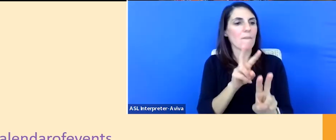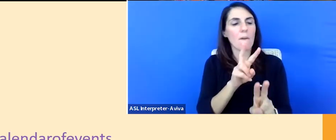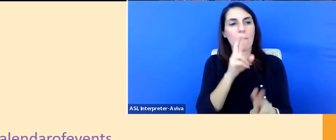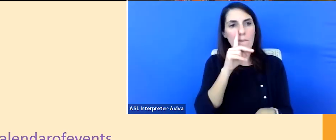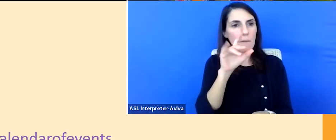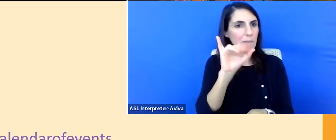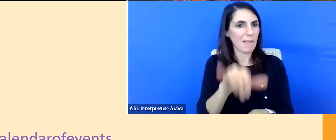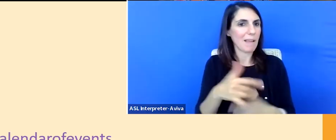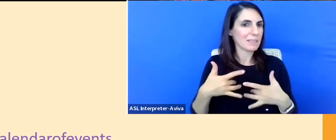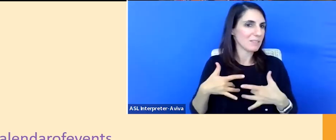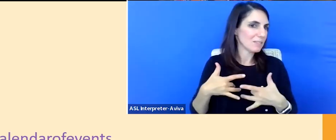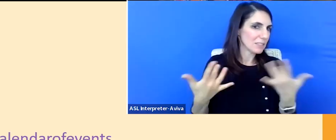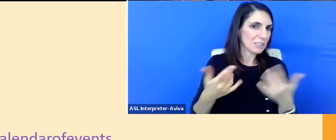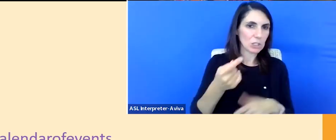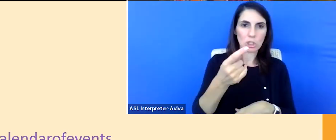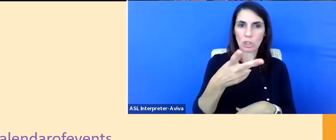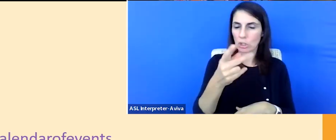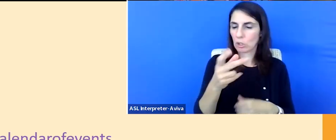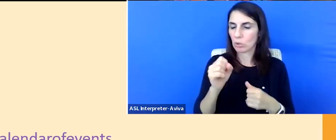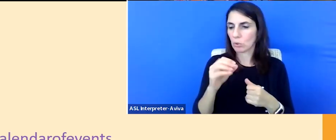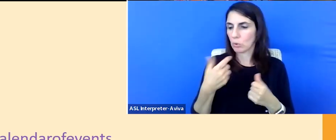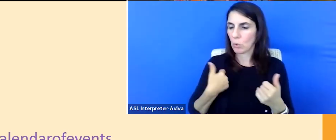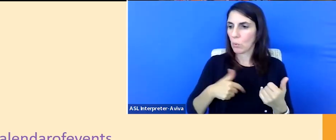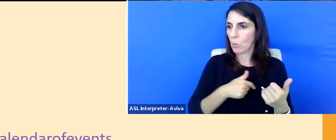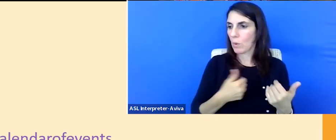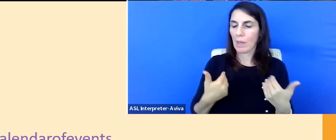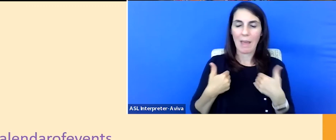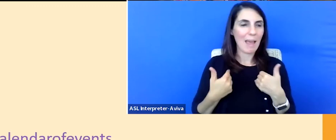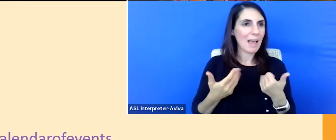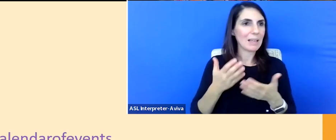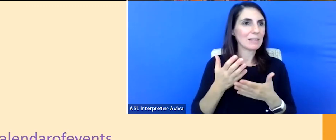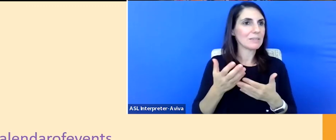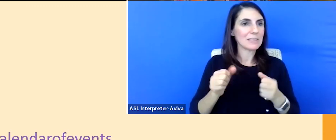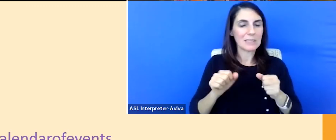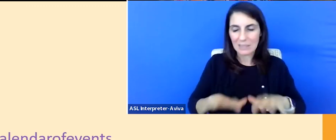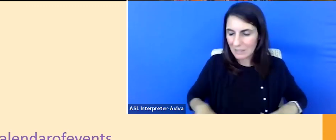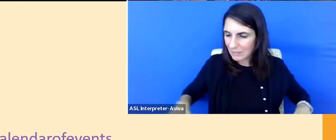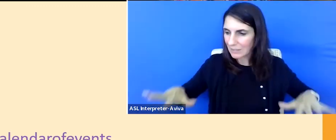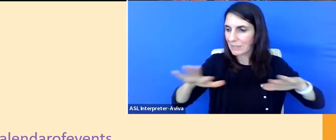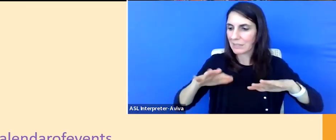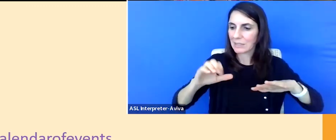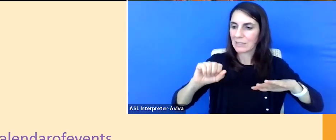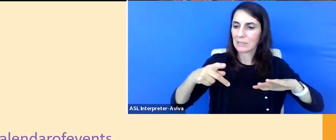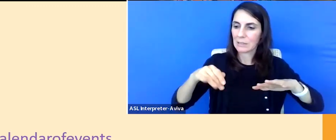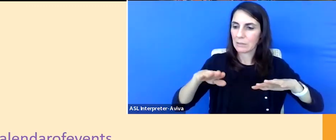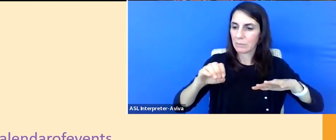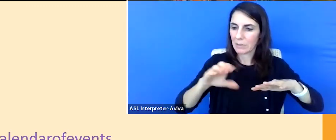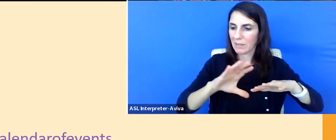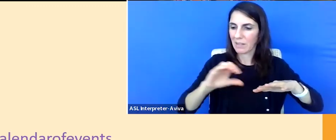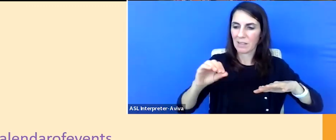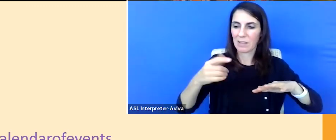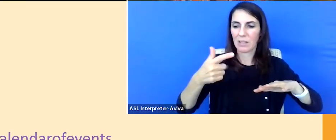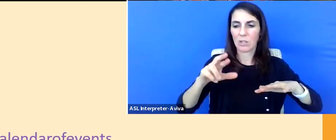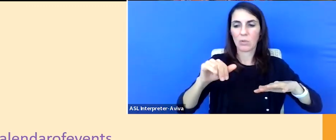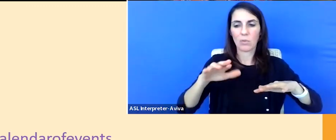can all have some space and grace for ourselves, and hope that you'll sign